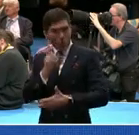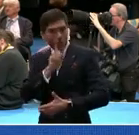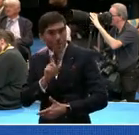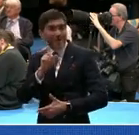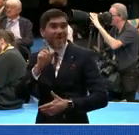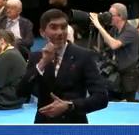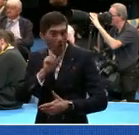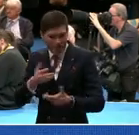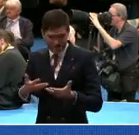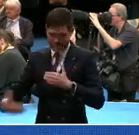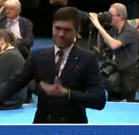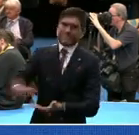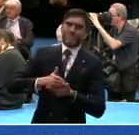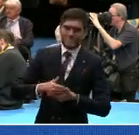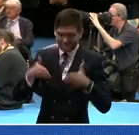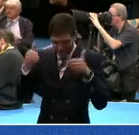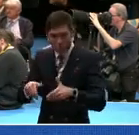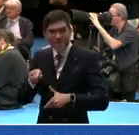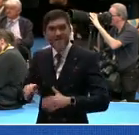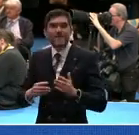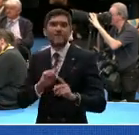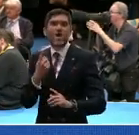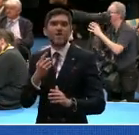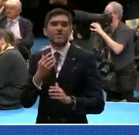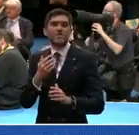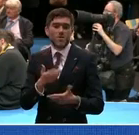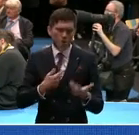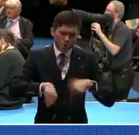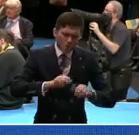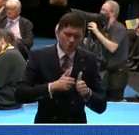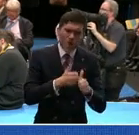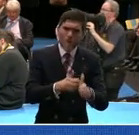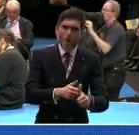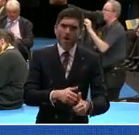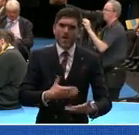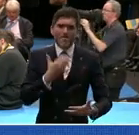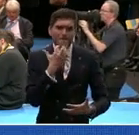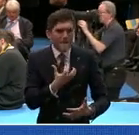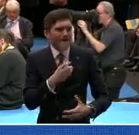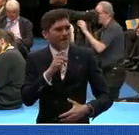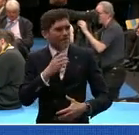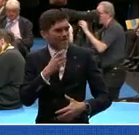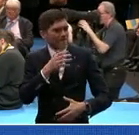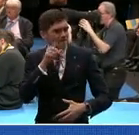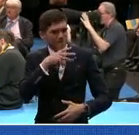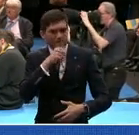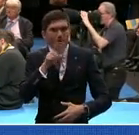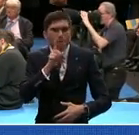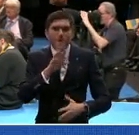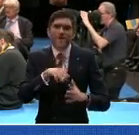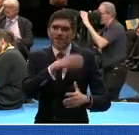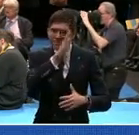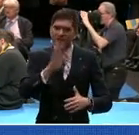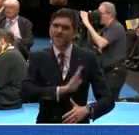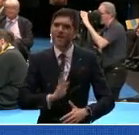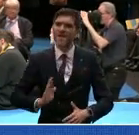we will always support the brave men and women of our armed forces who served in Afghanistan and continue to keep us safe around